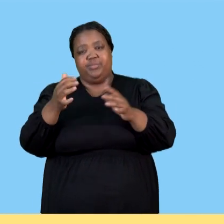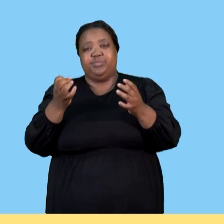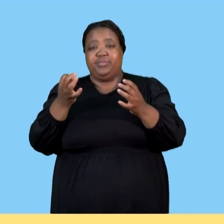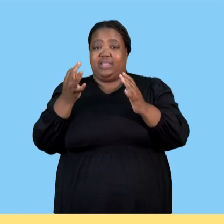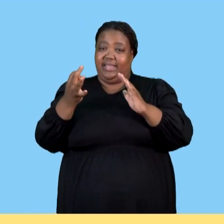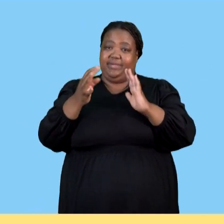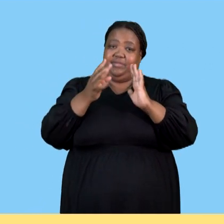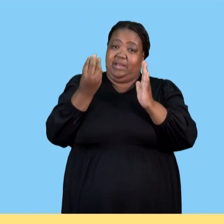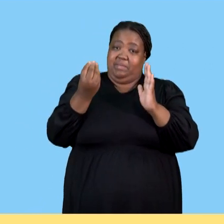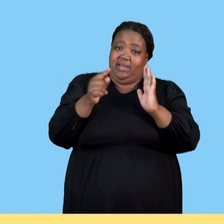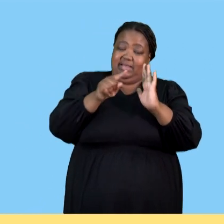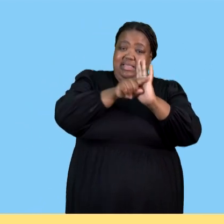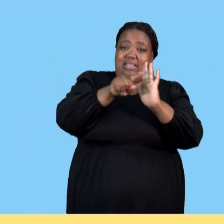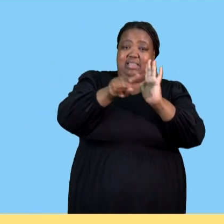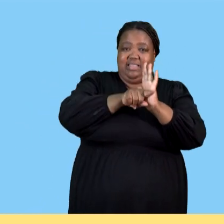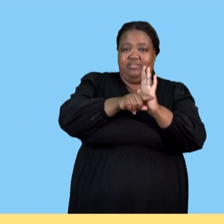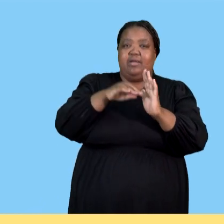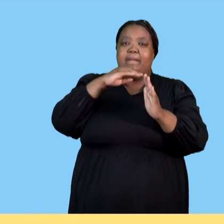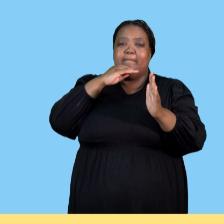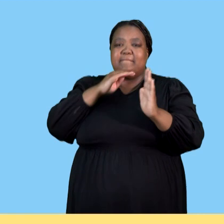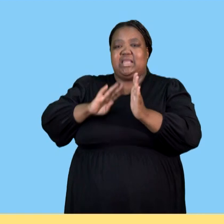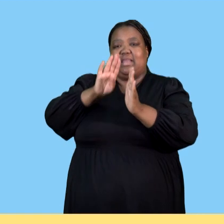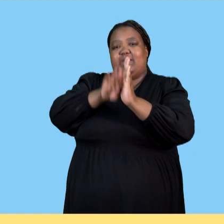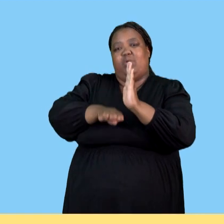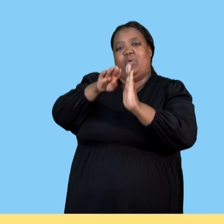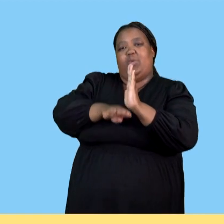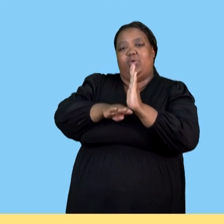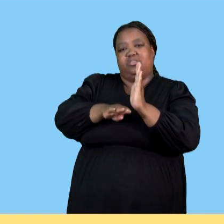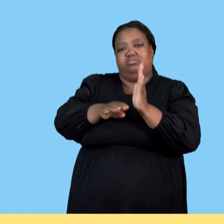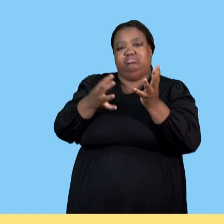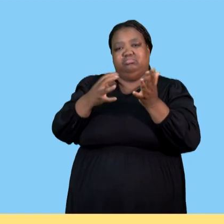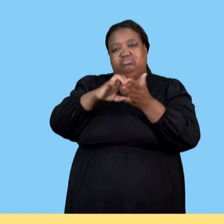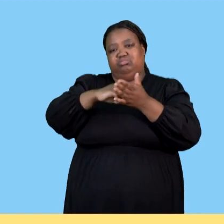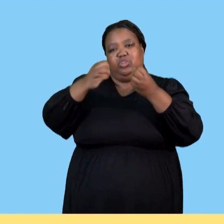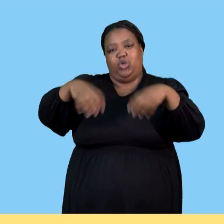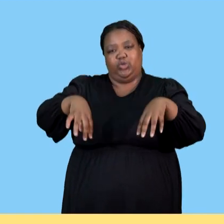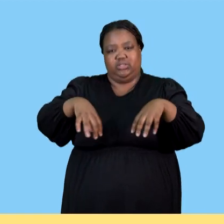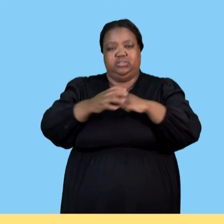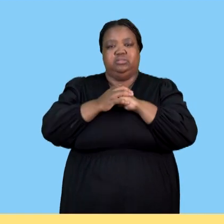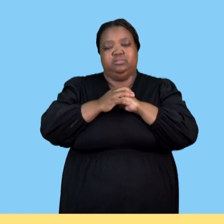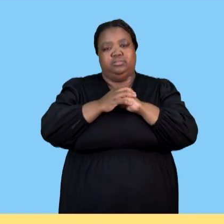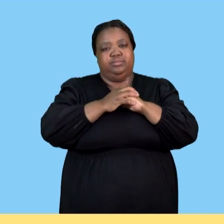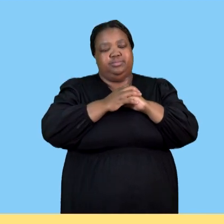31,345. If it was negative, then it would have been a deficit.